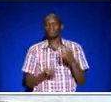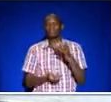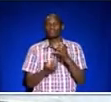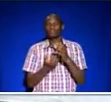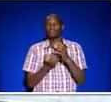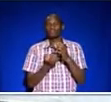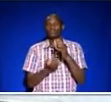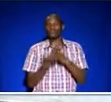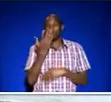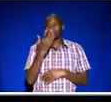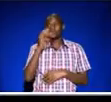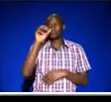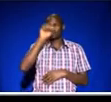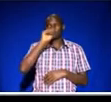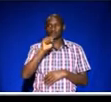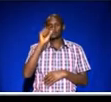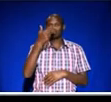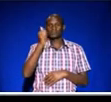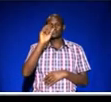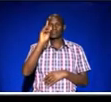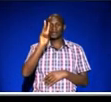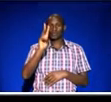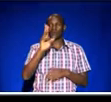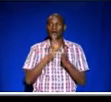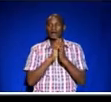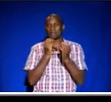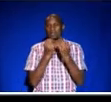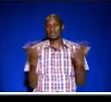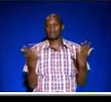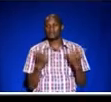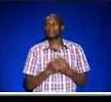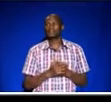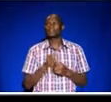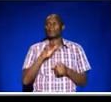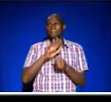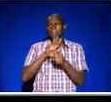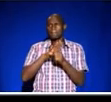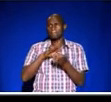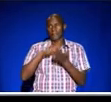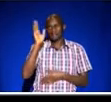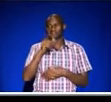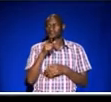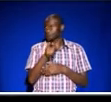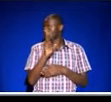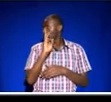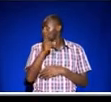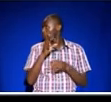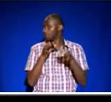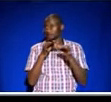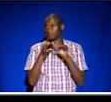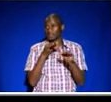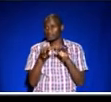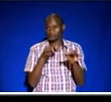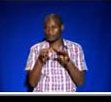shadows and many more. So much of this will be able to be explained